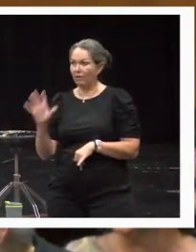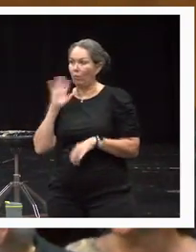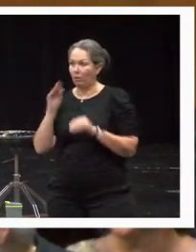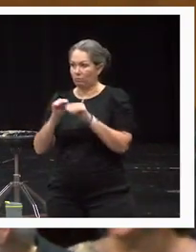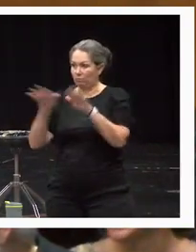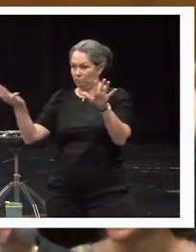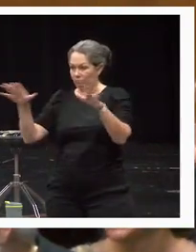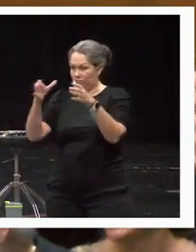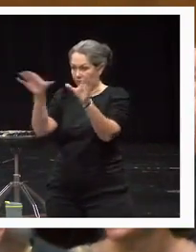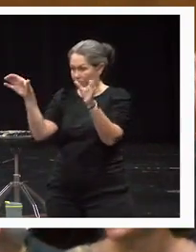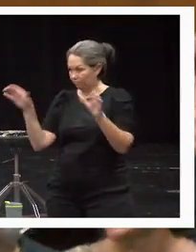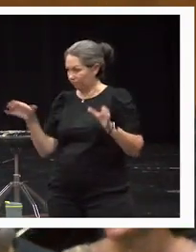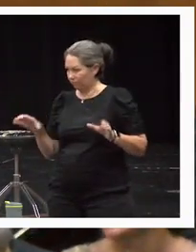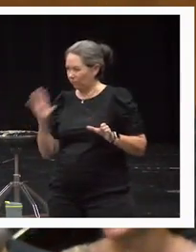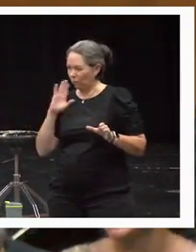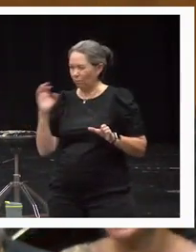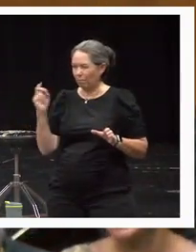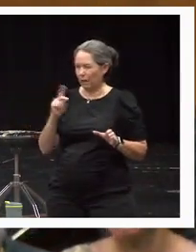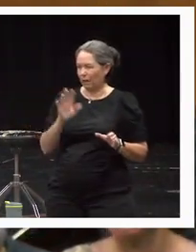about